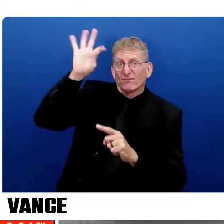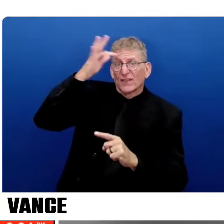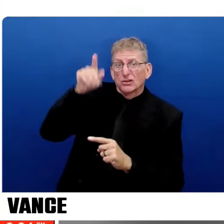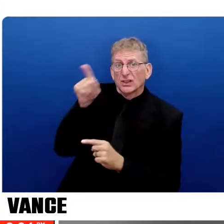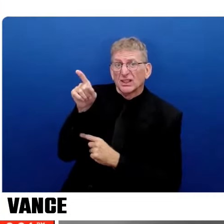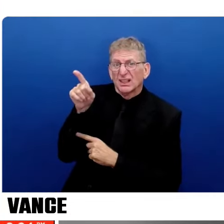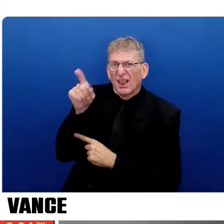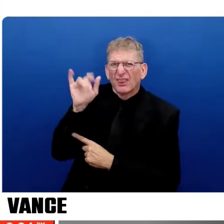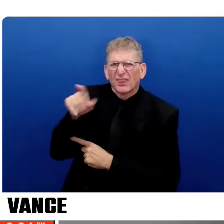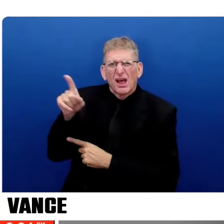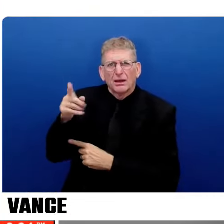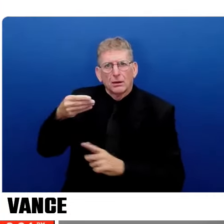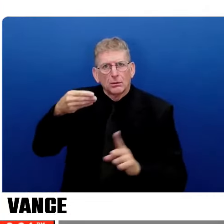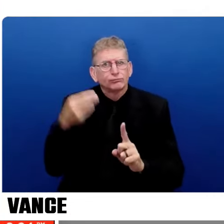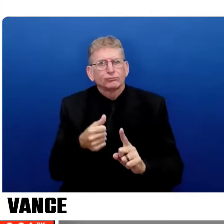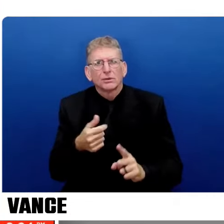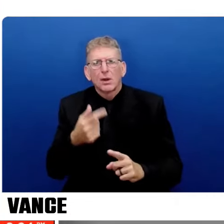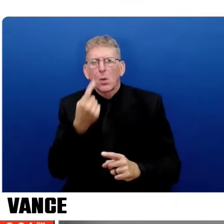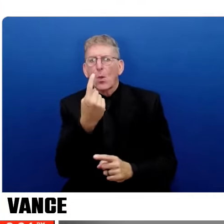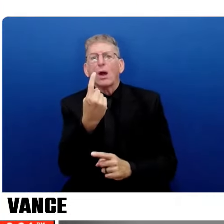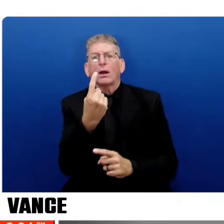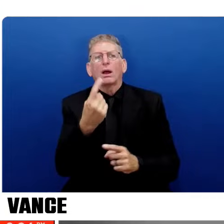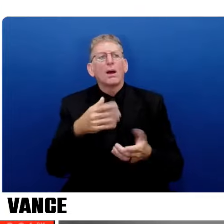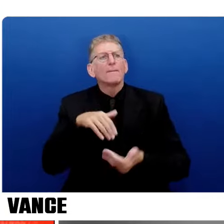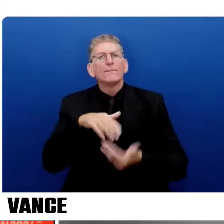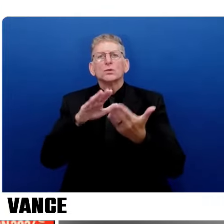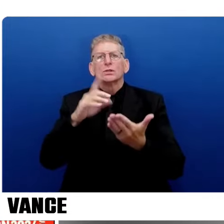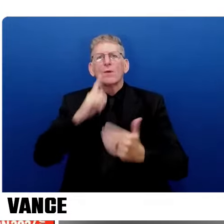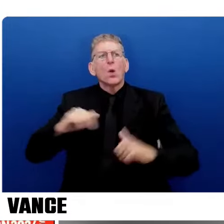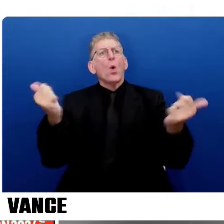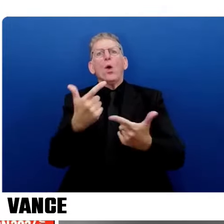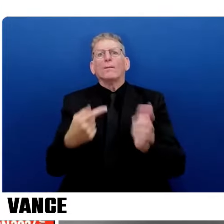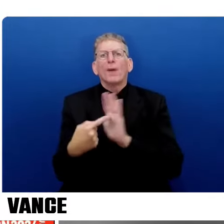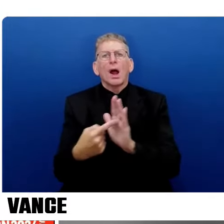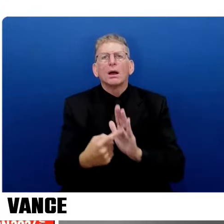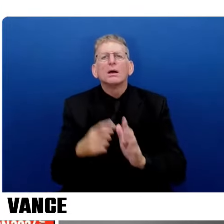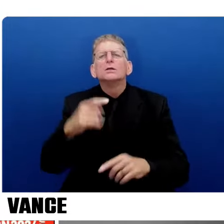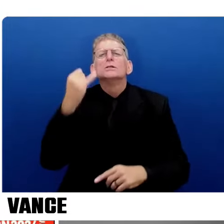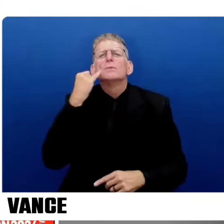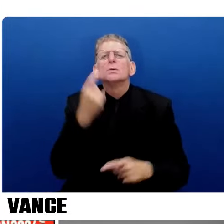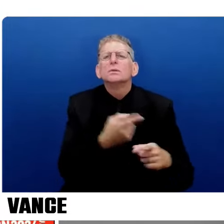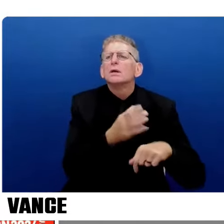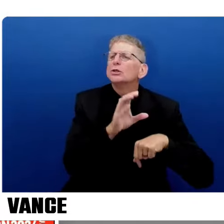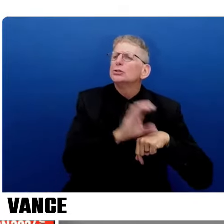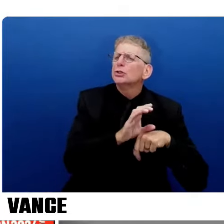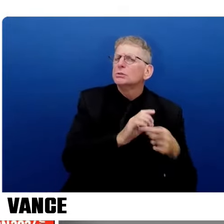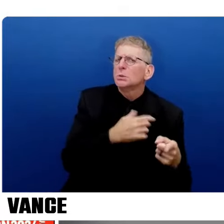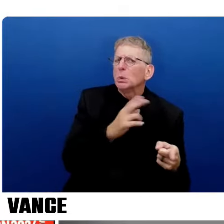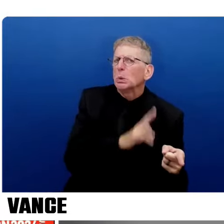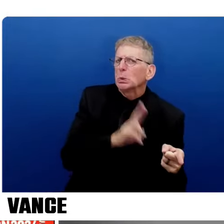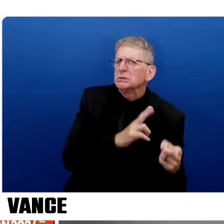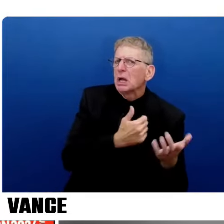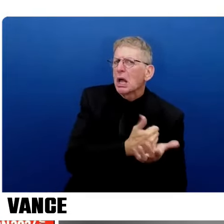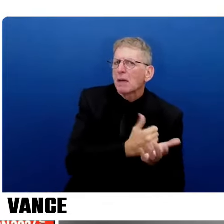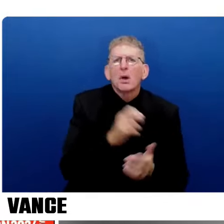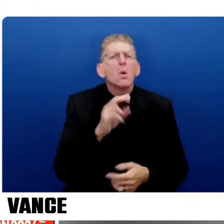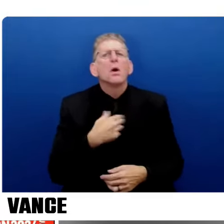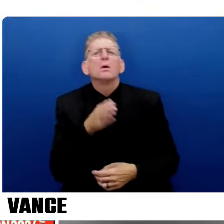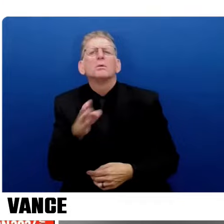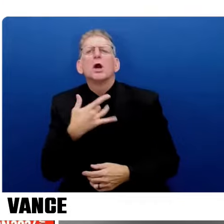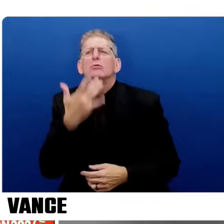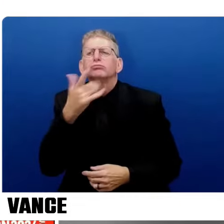like your church maybe to help you out with child care. Maybe you live in a rural area or an urban area and you'd like to get together with families in your neighborhood